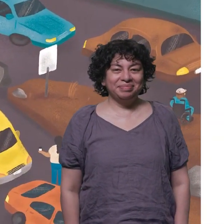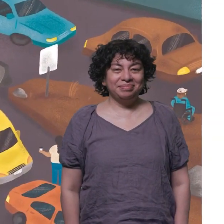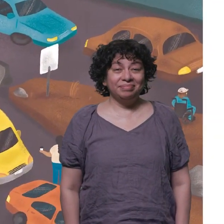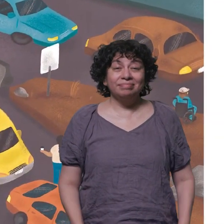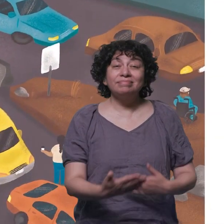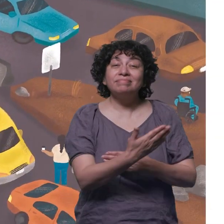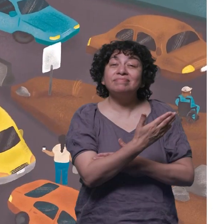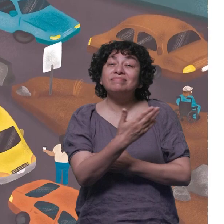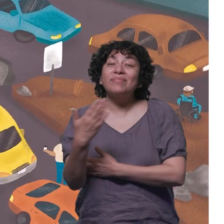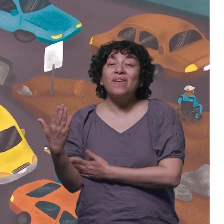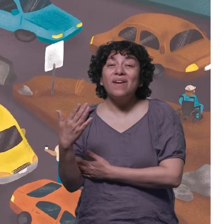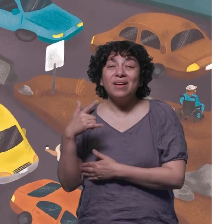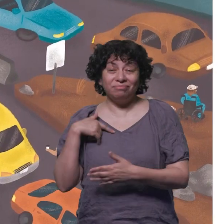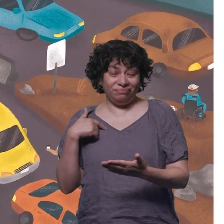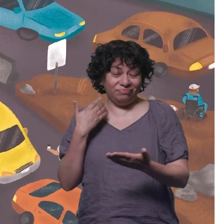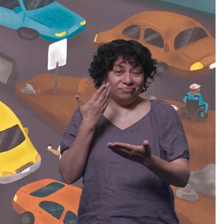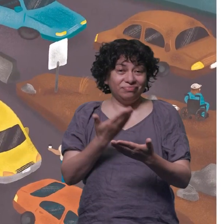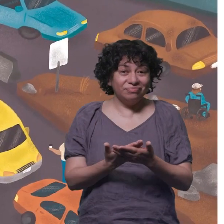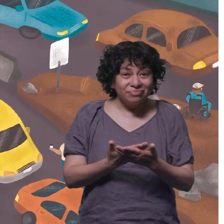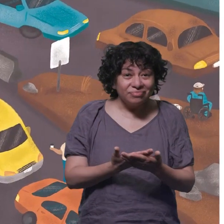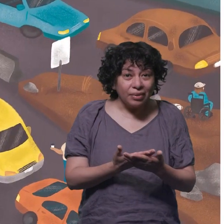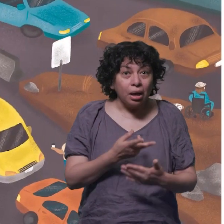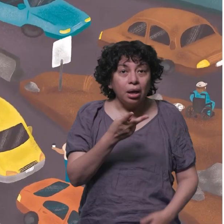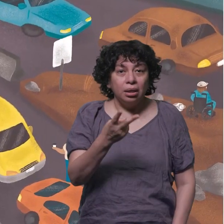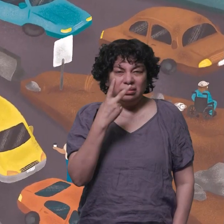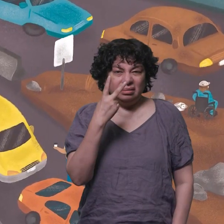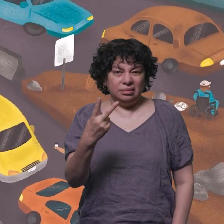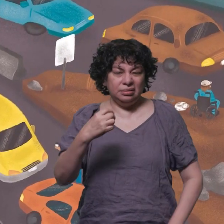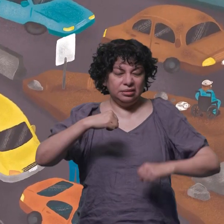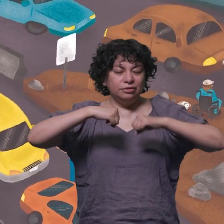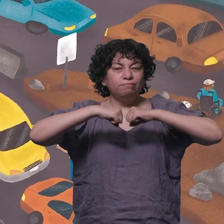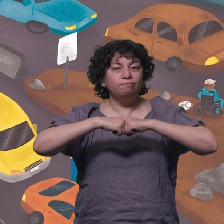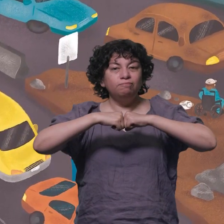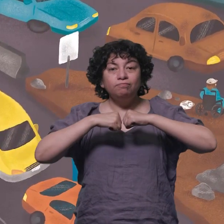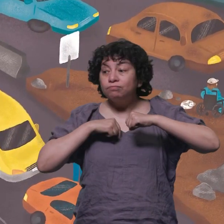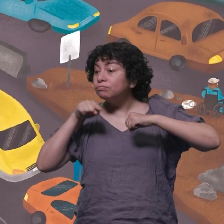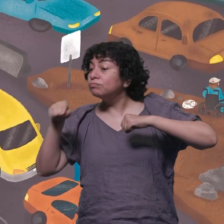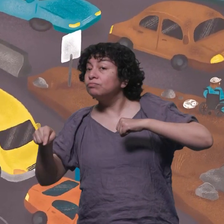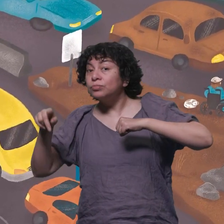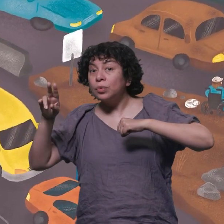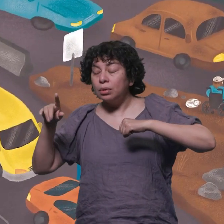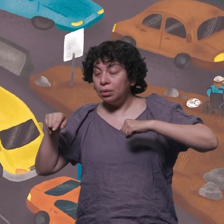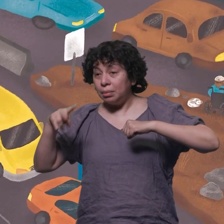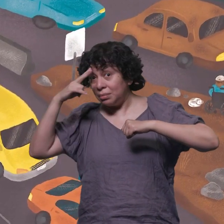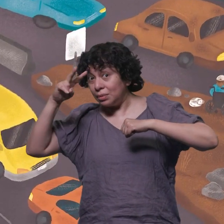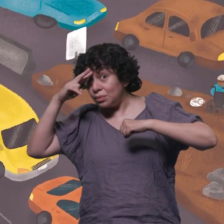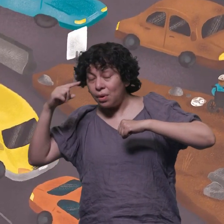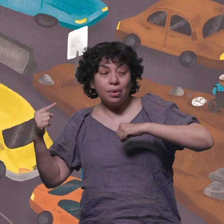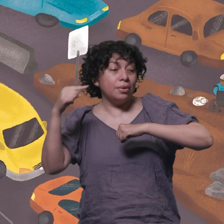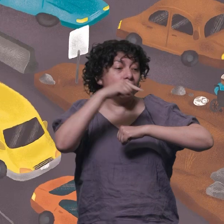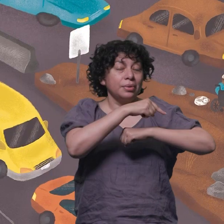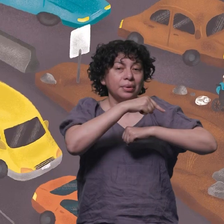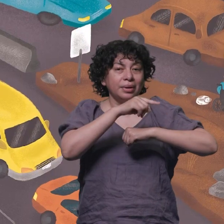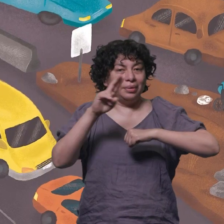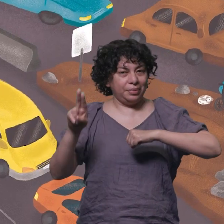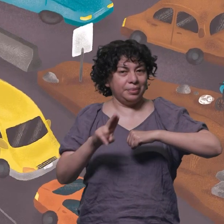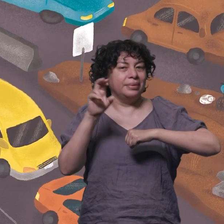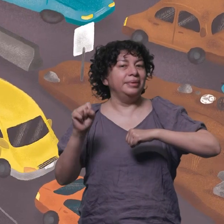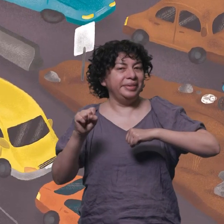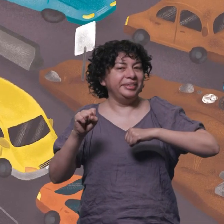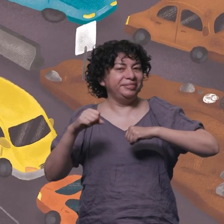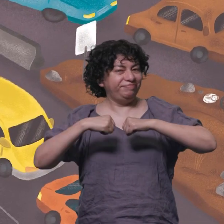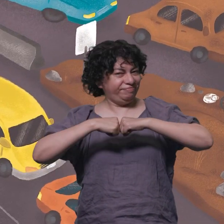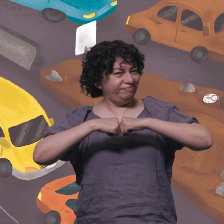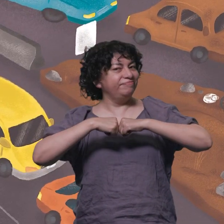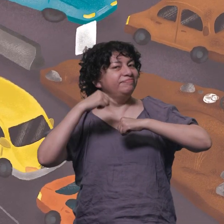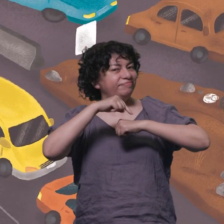When we get on the road every morning, I confront my arch enemy. Dum dum